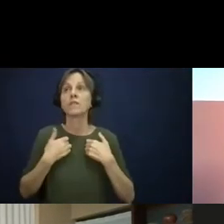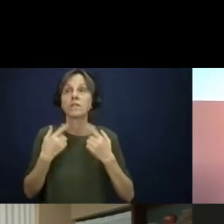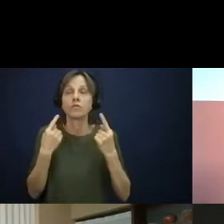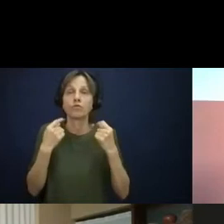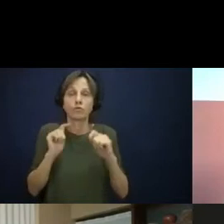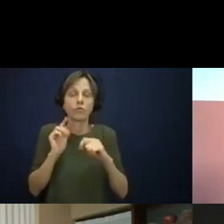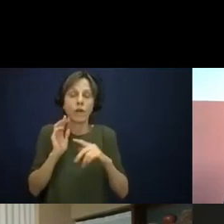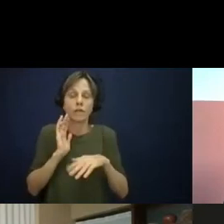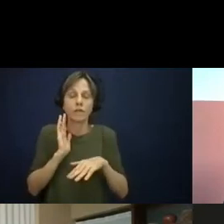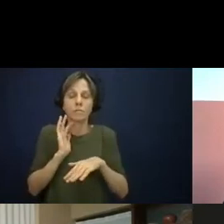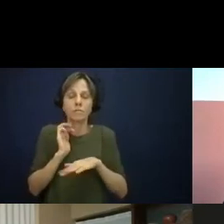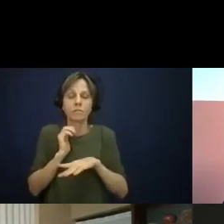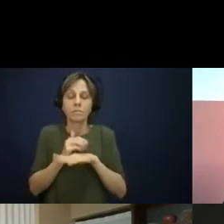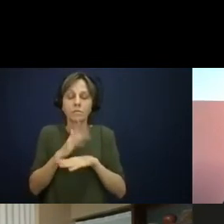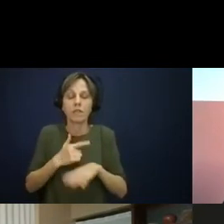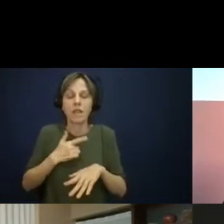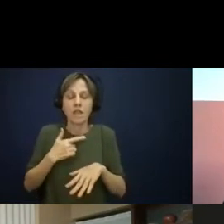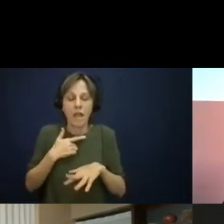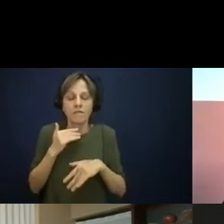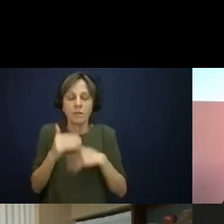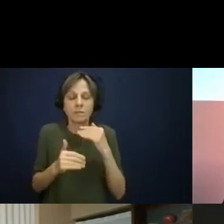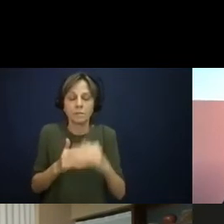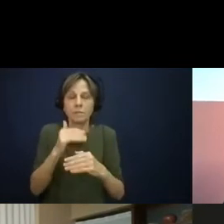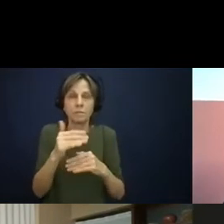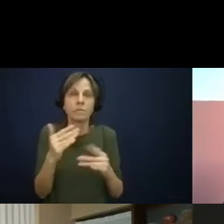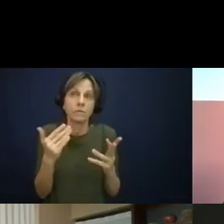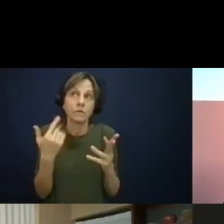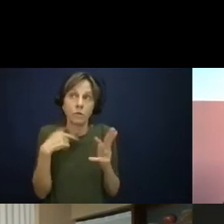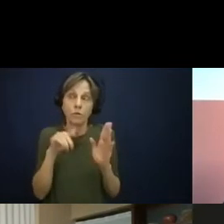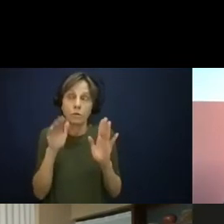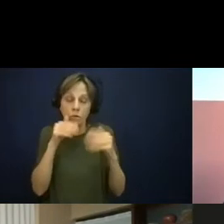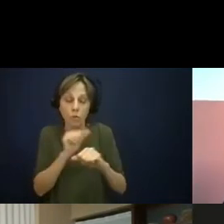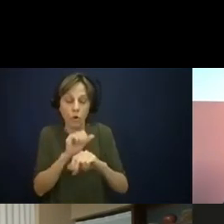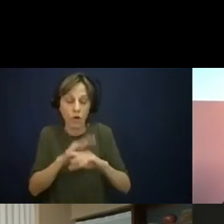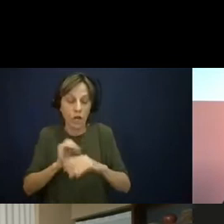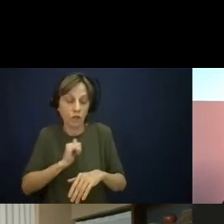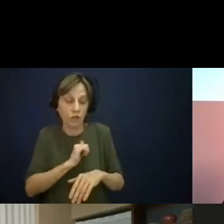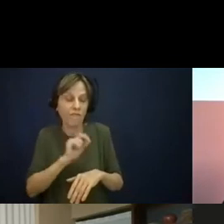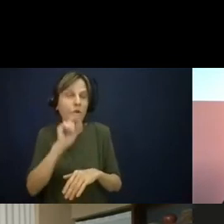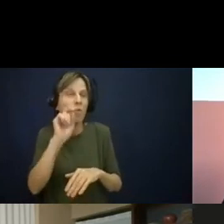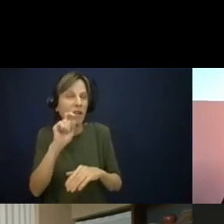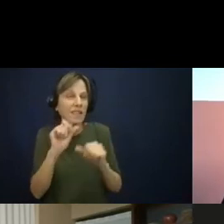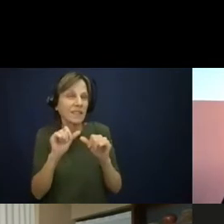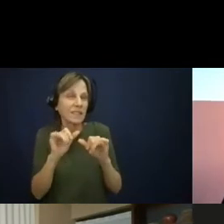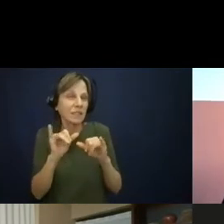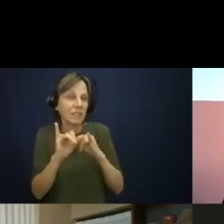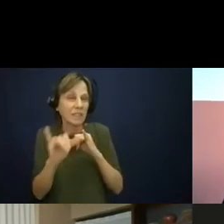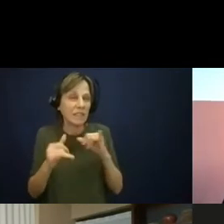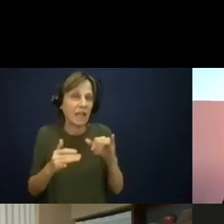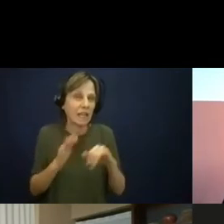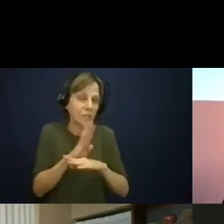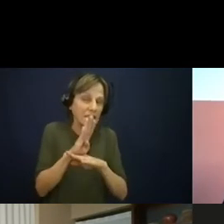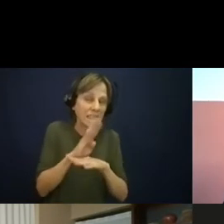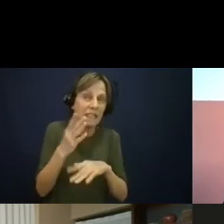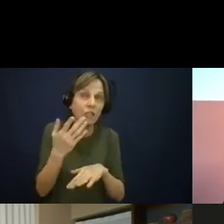together. So as we work on ourselves, we need to stay busy. So it starts off by one resident want to,